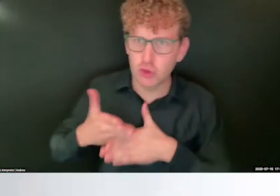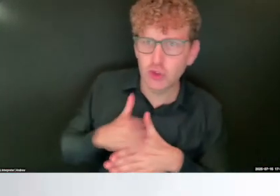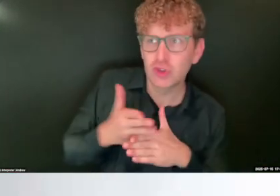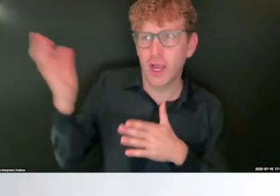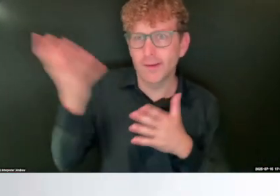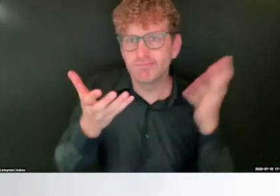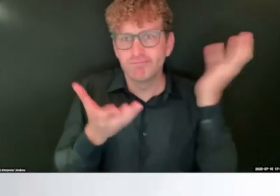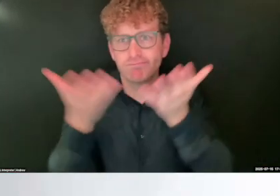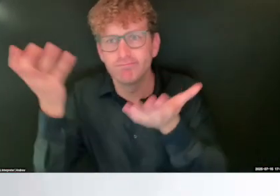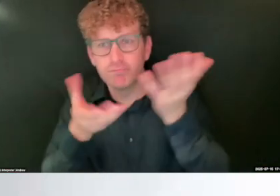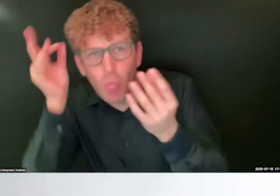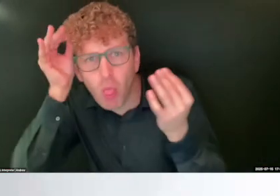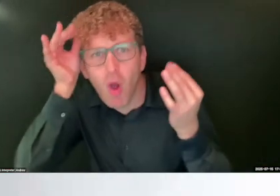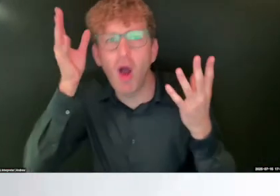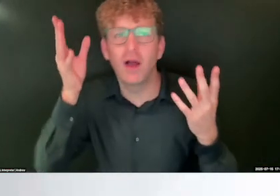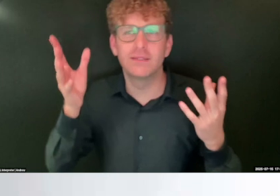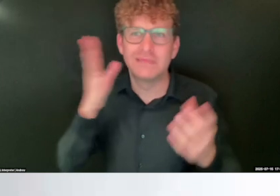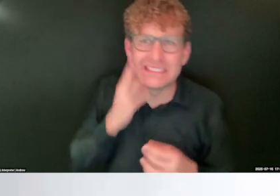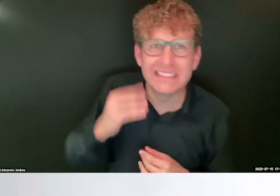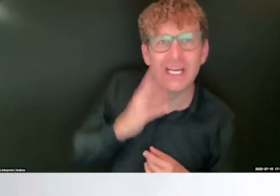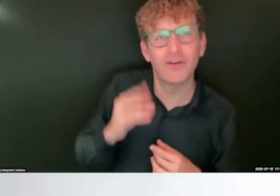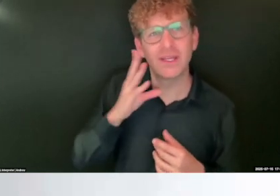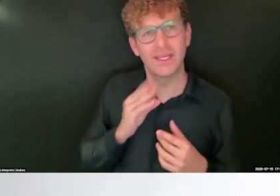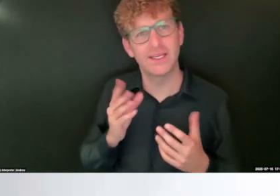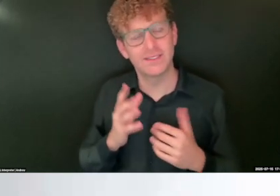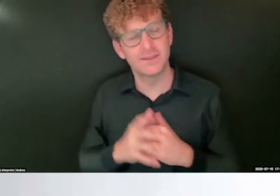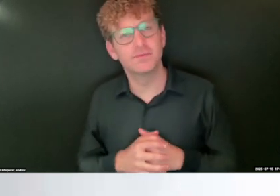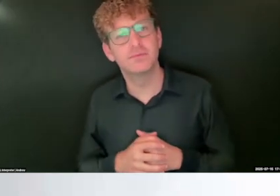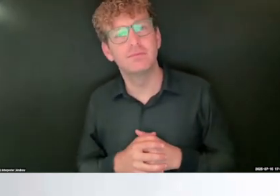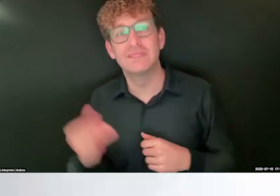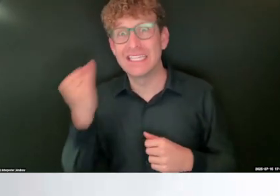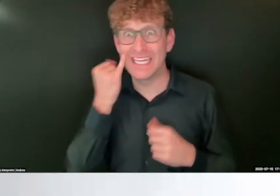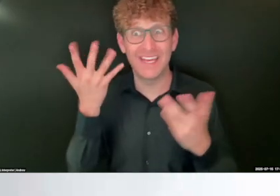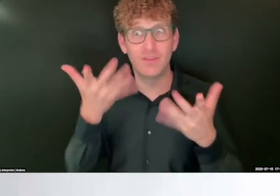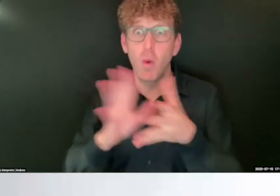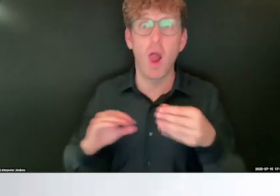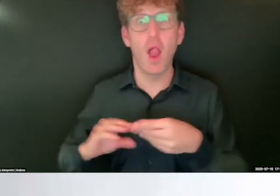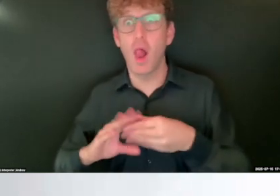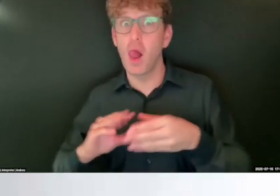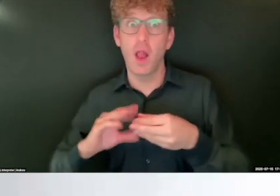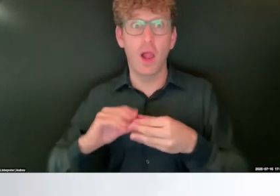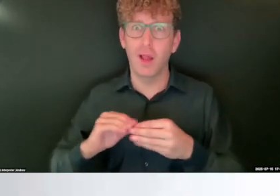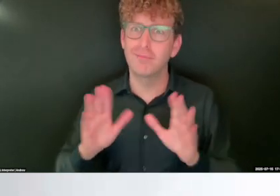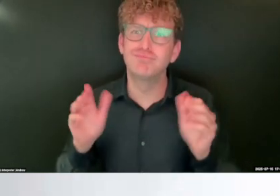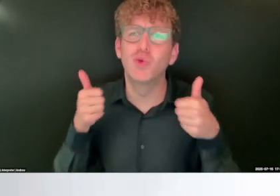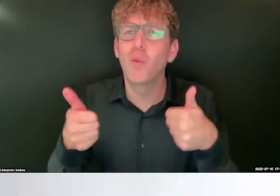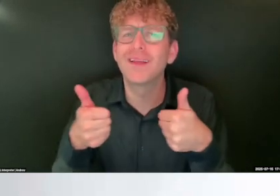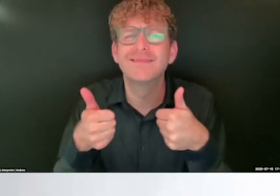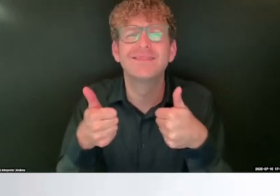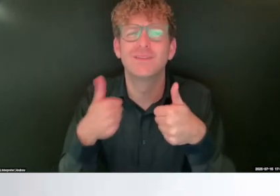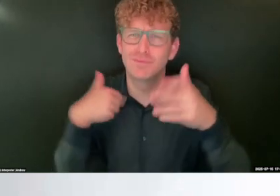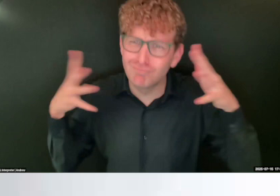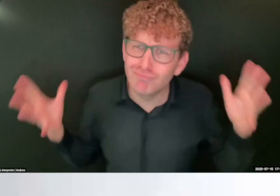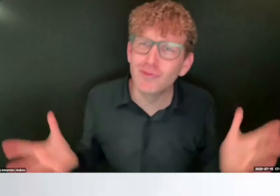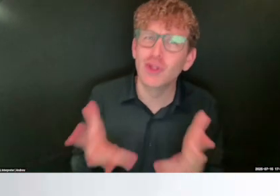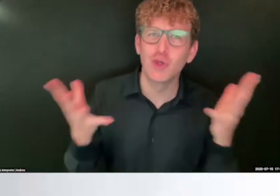and/or make space. If you have a lot to say, great. We encourage you to ask